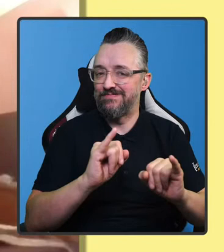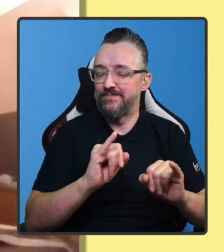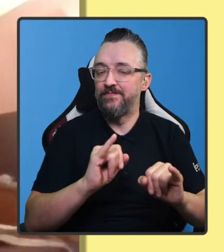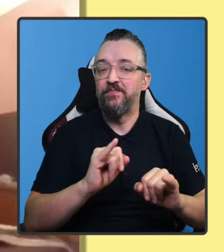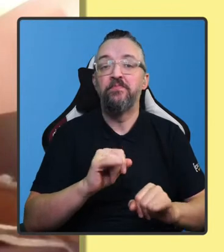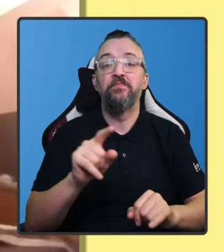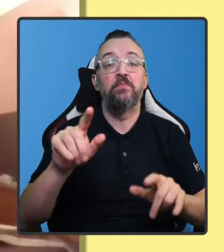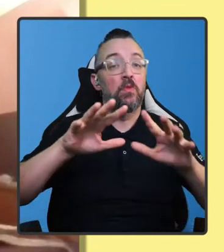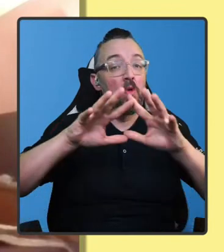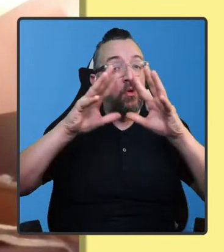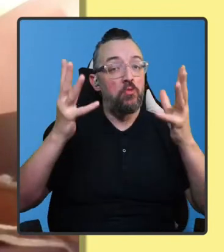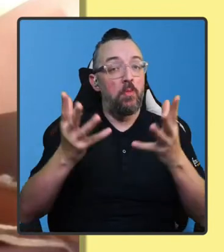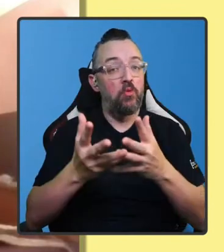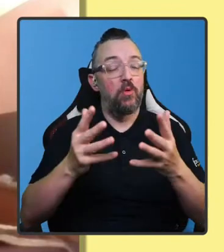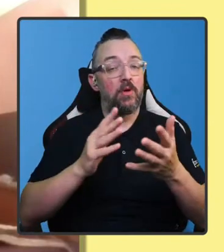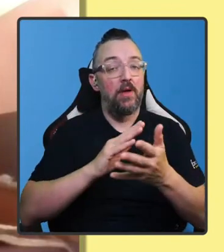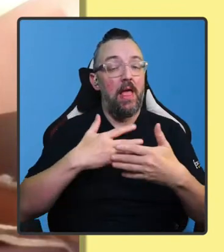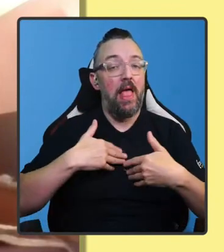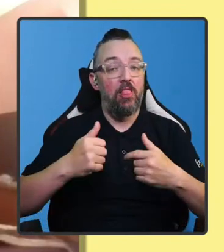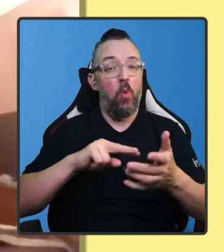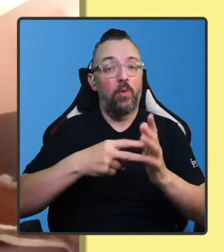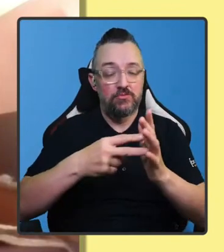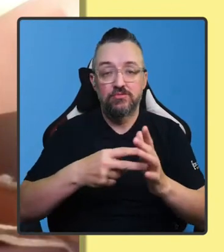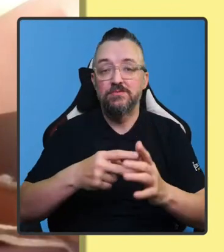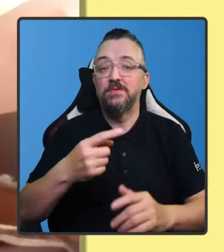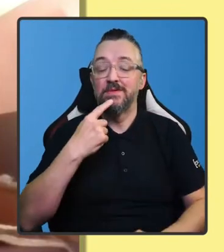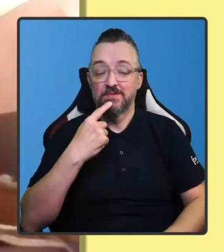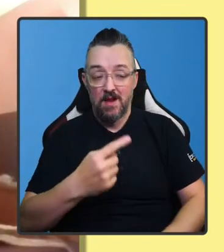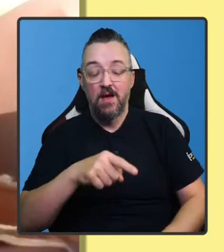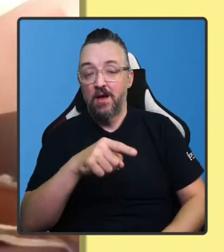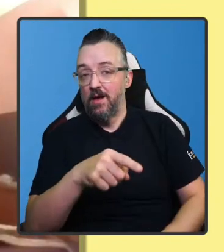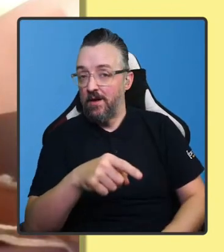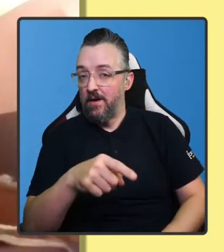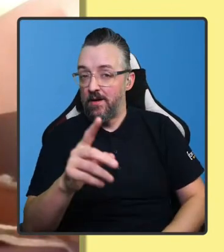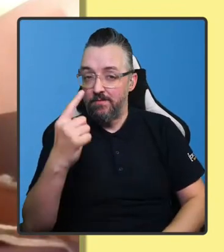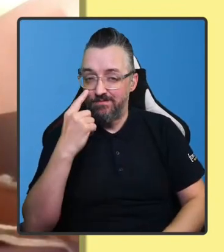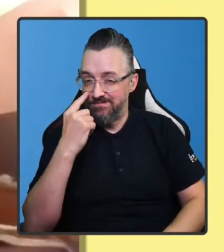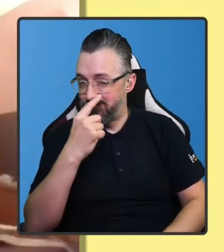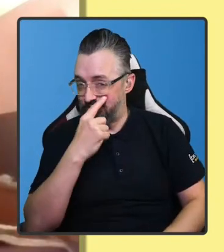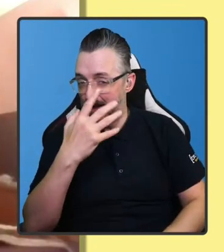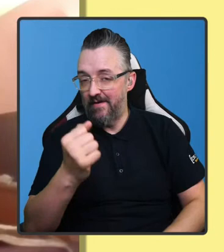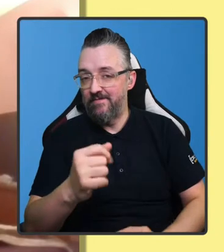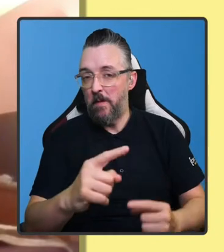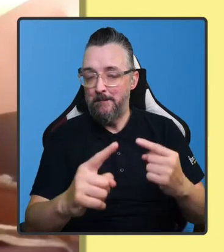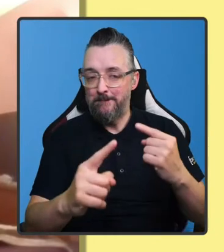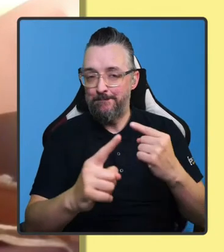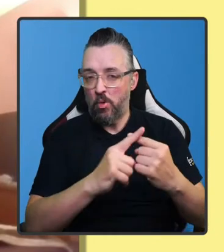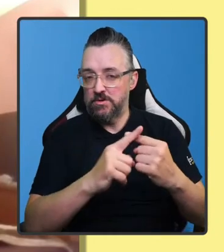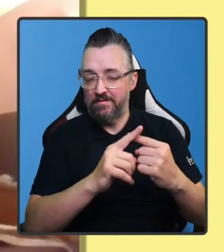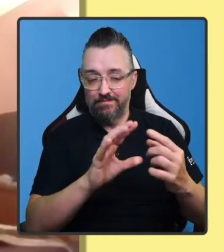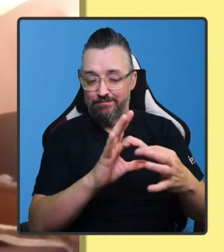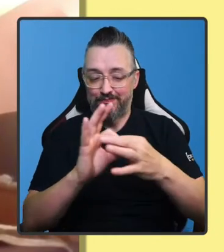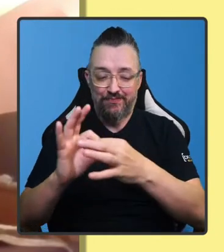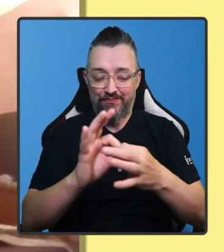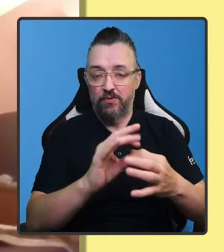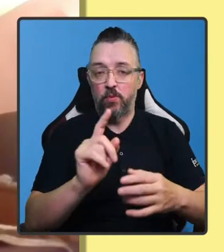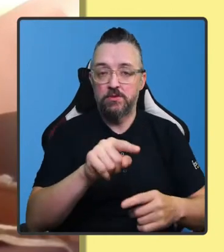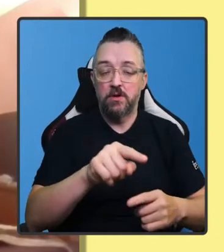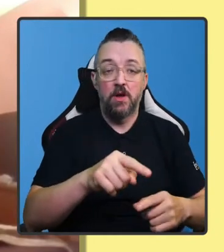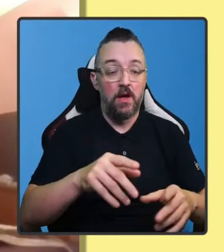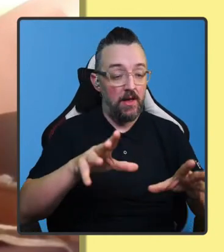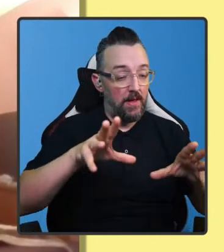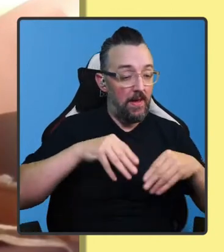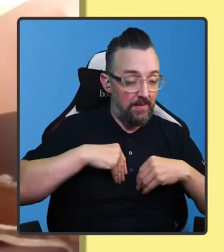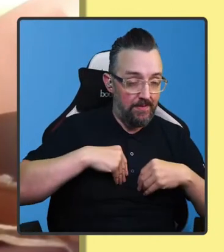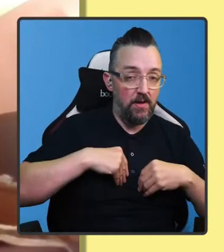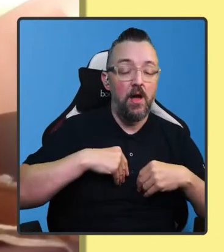Health Organization and the UN showed that there was some evidence of a positive association between glyphosate exposure and the risk of non-Hodgkin's